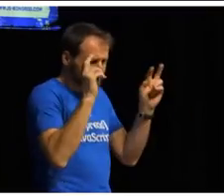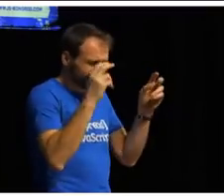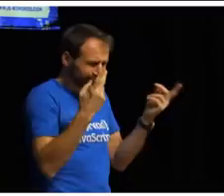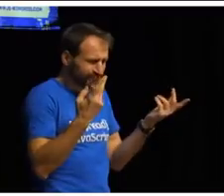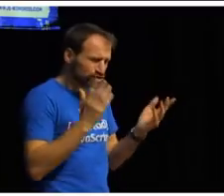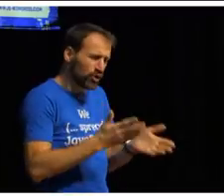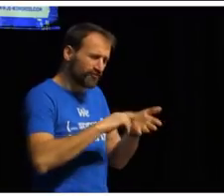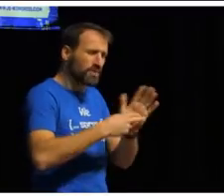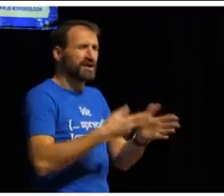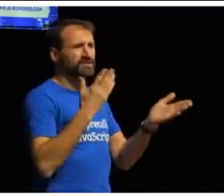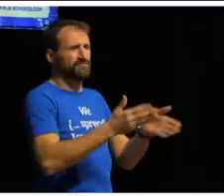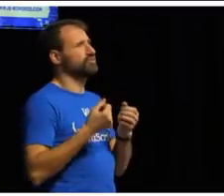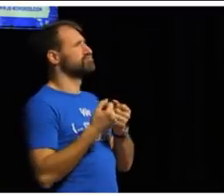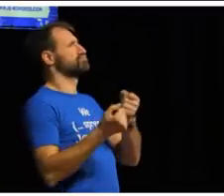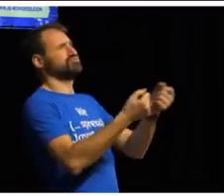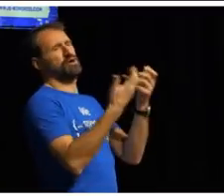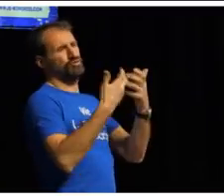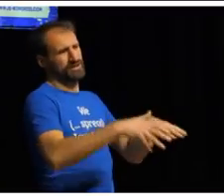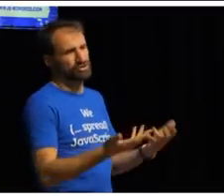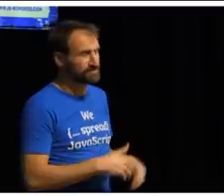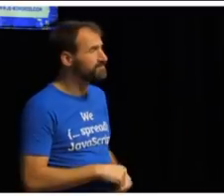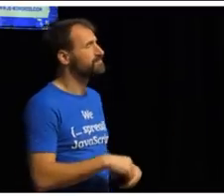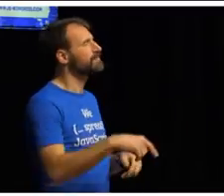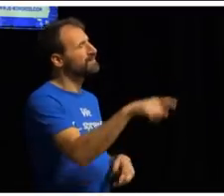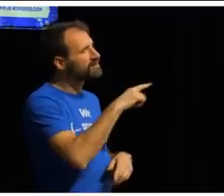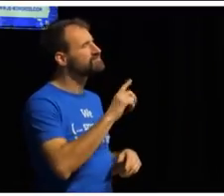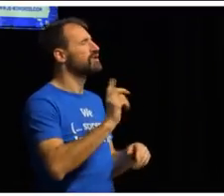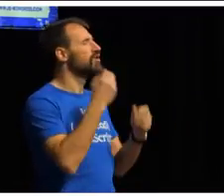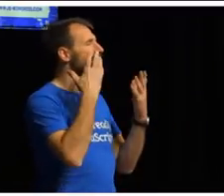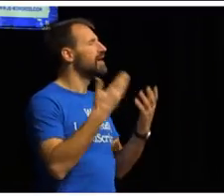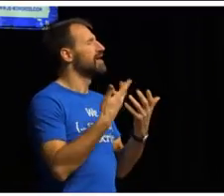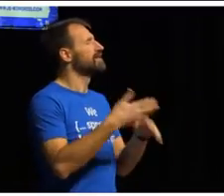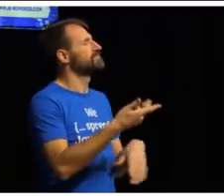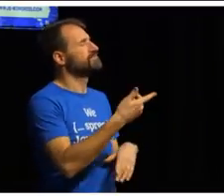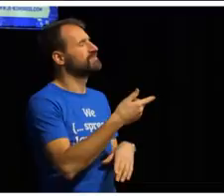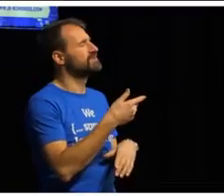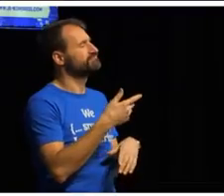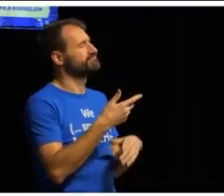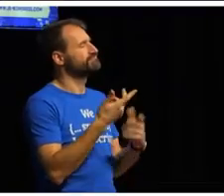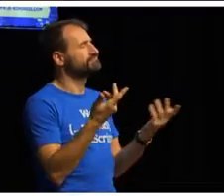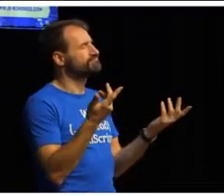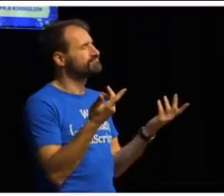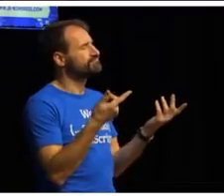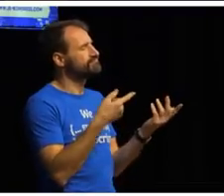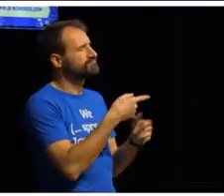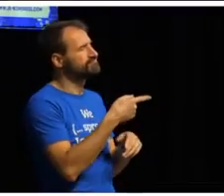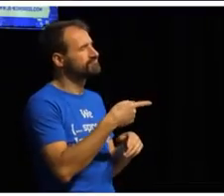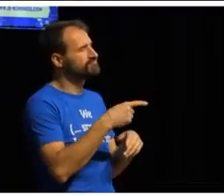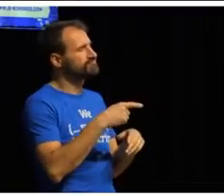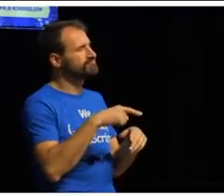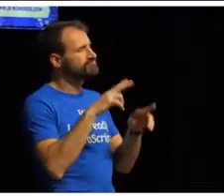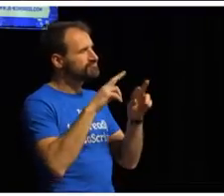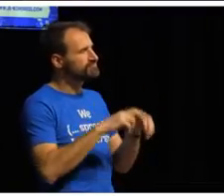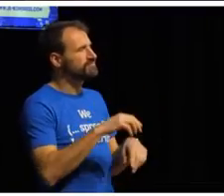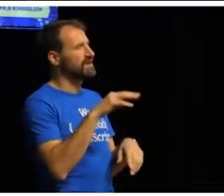So very interesting. Then there's also medical stuff like ultrasound machines that can detect cancer. In the Samsung M1